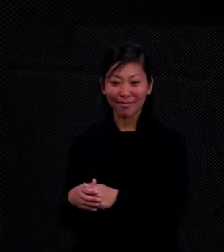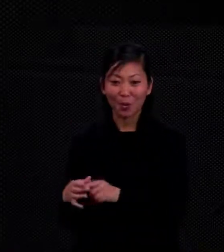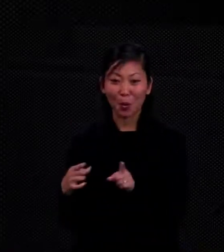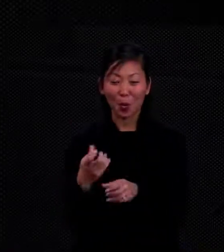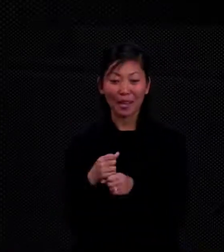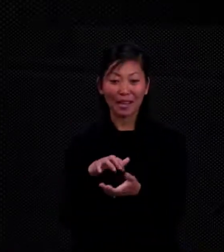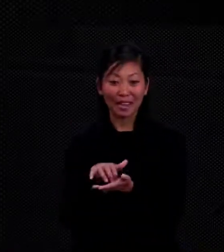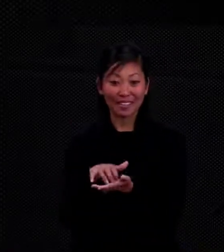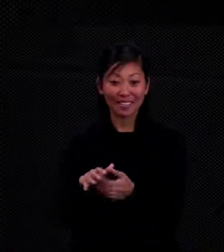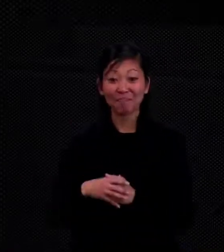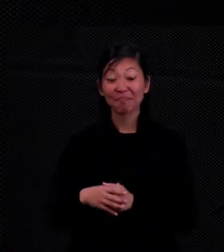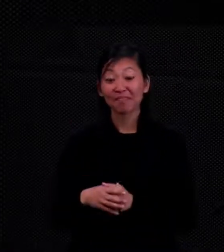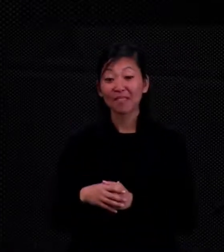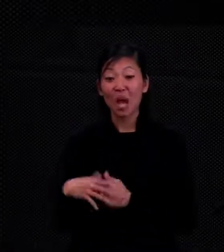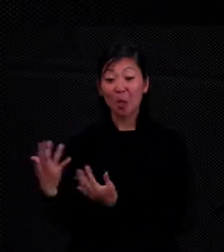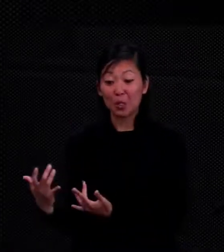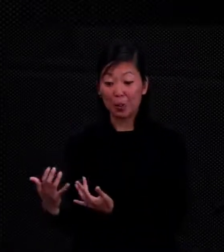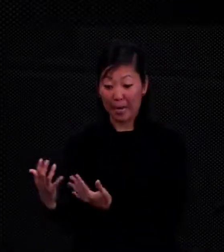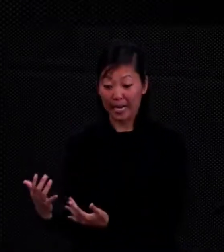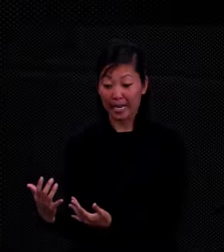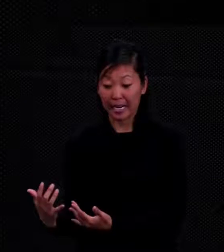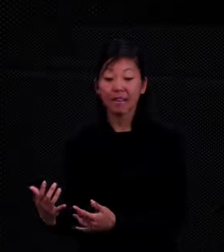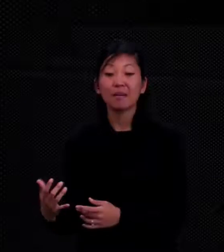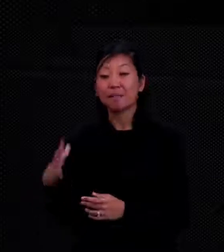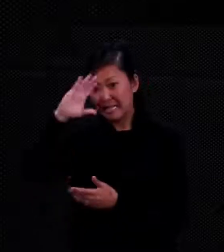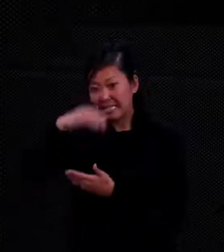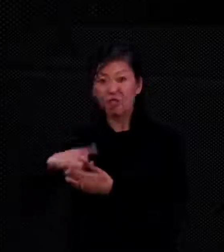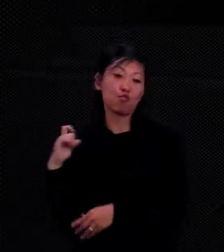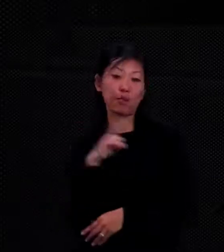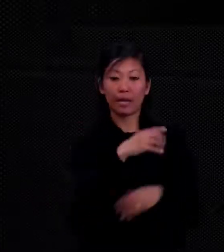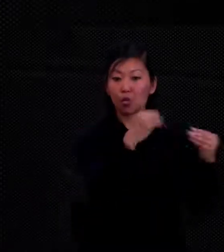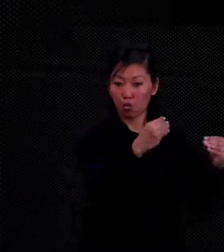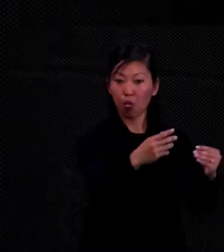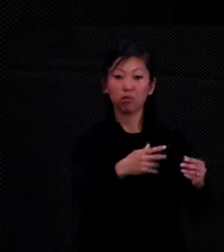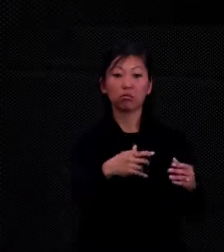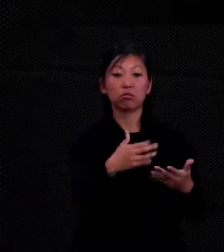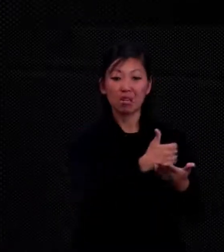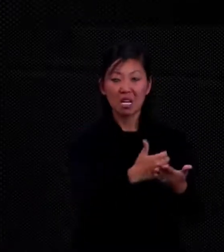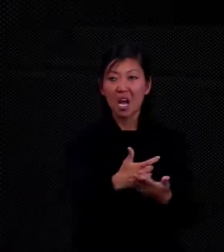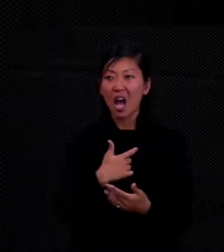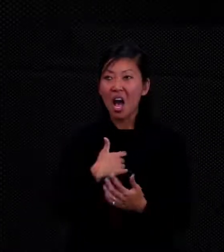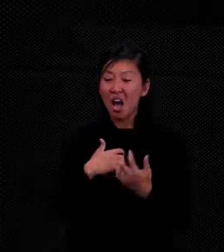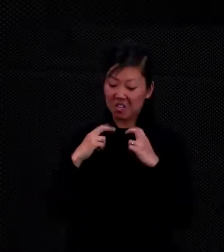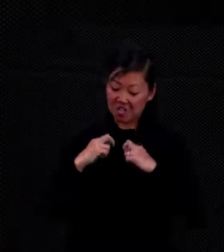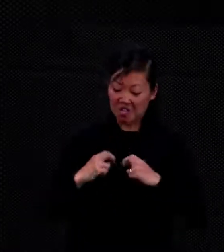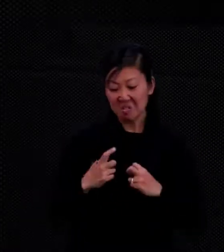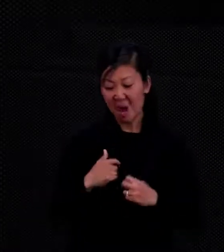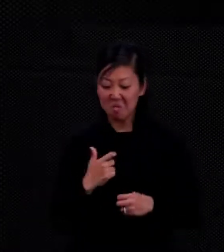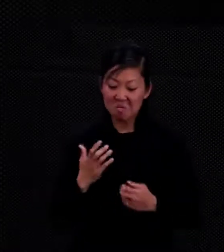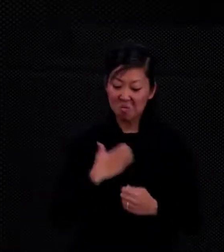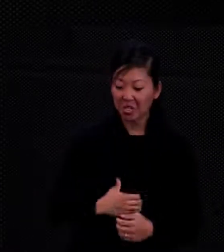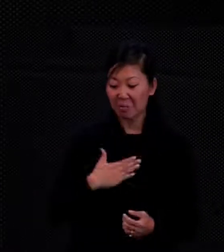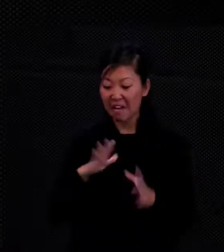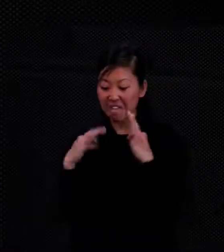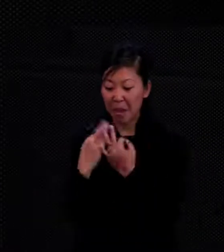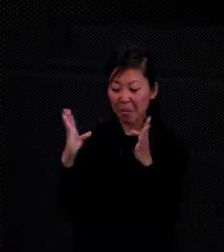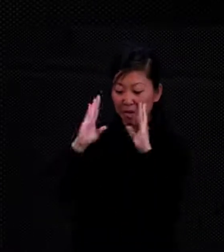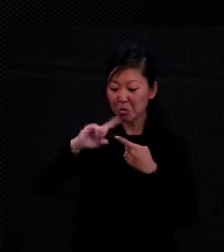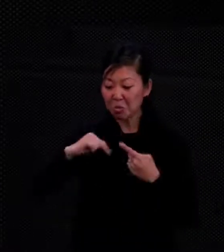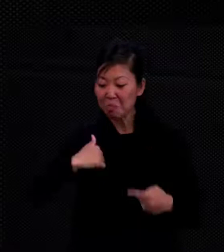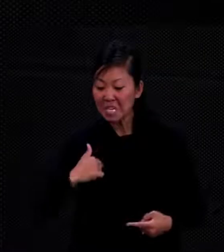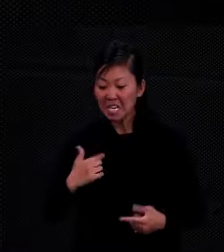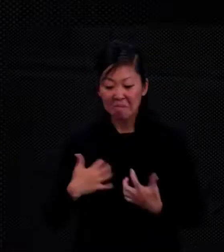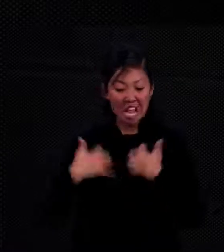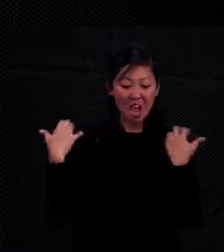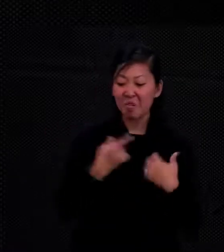Waiting outside the store, I examined my shattered hopes, wishing someone would pay a little attention to me, and angry with people who had gotten in my